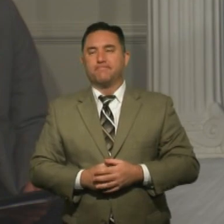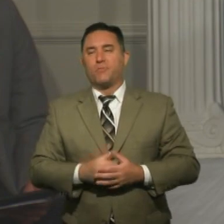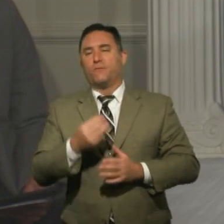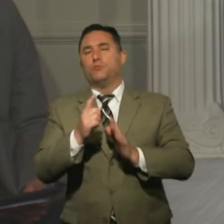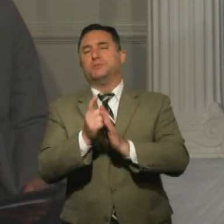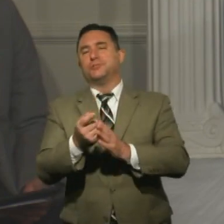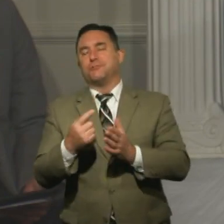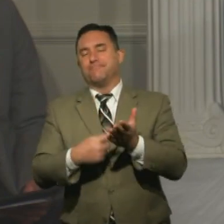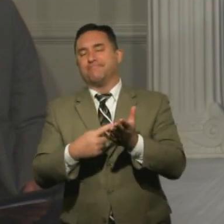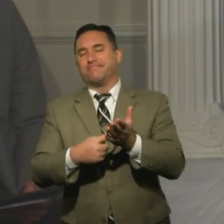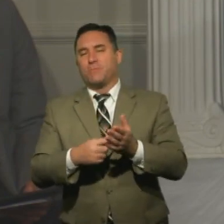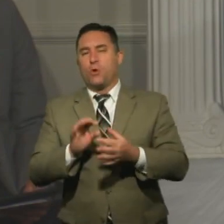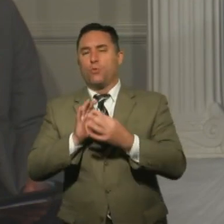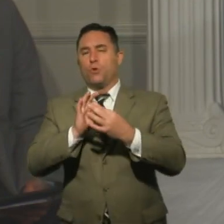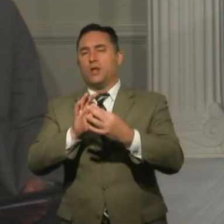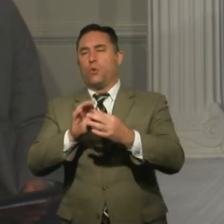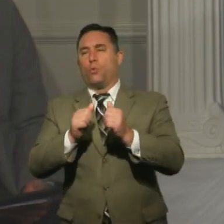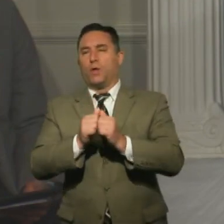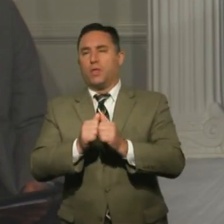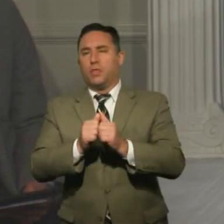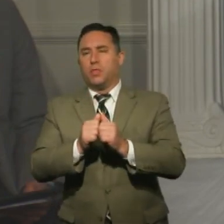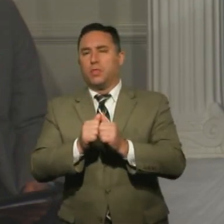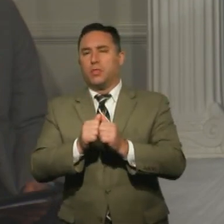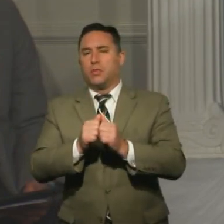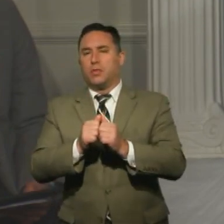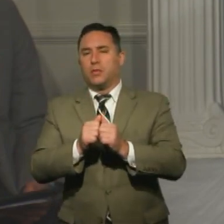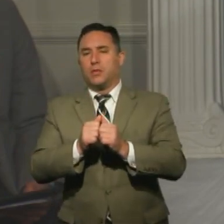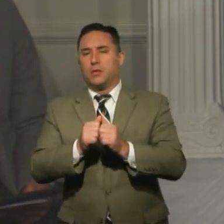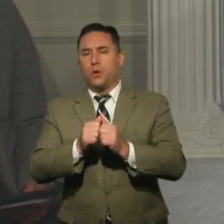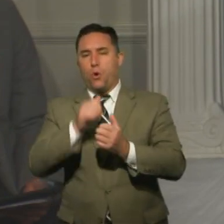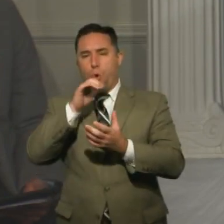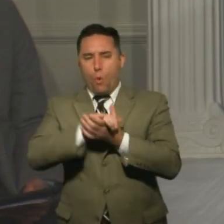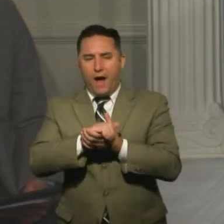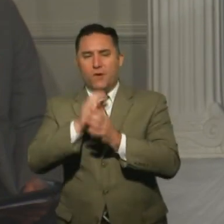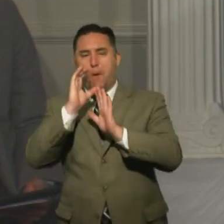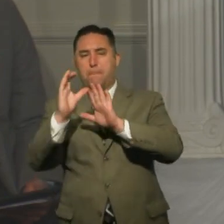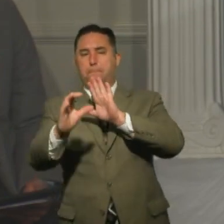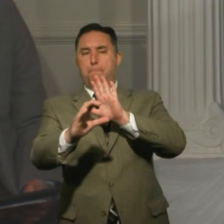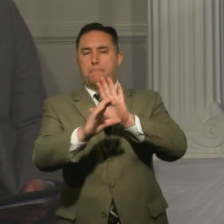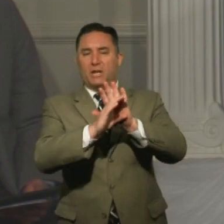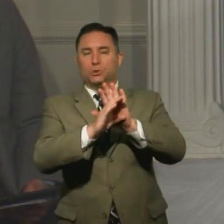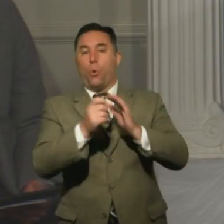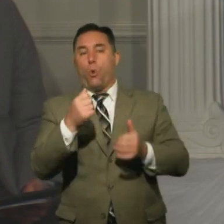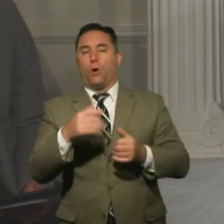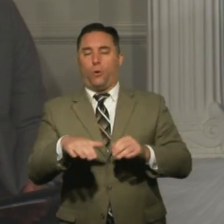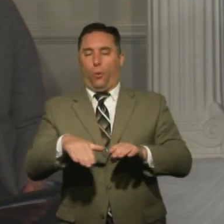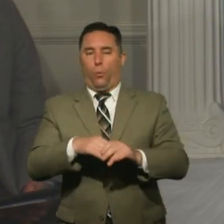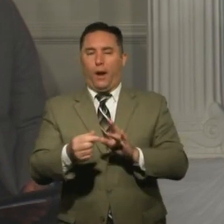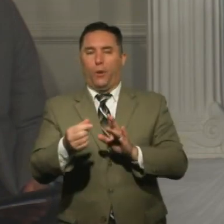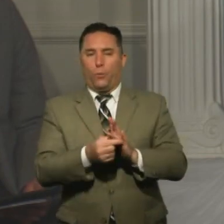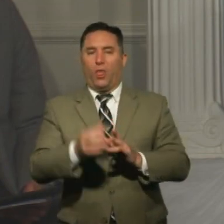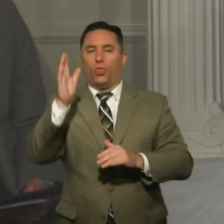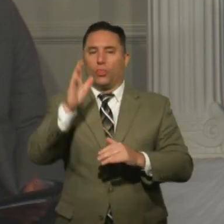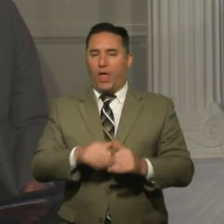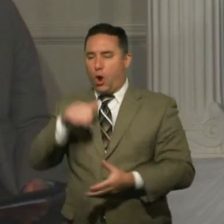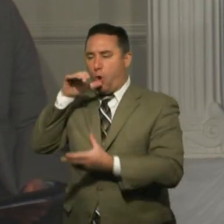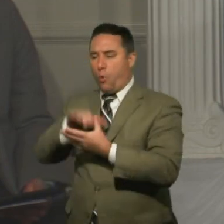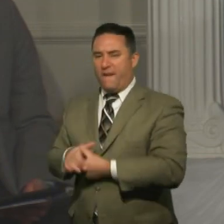minutes ago about having a relationship with my wife's picture or a wedding ring more than my